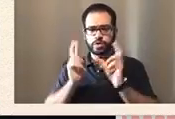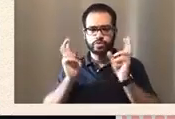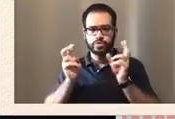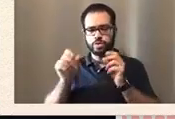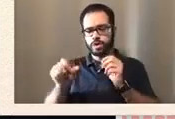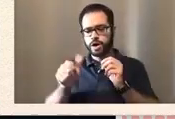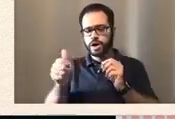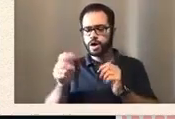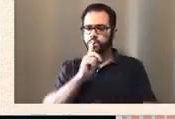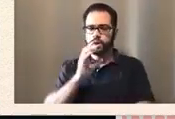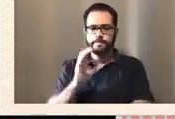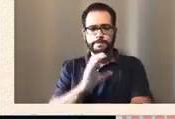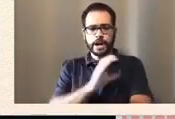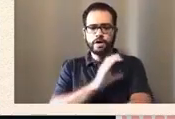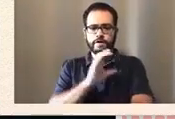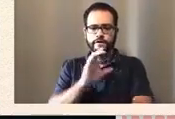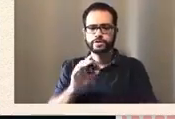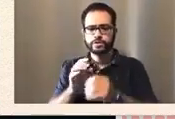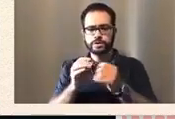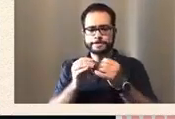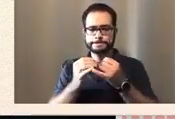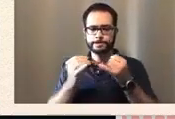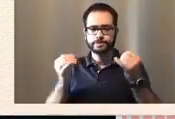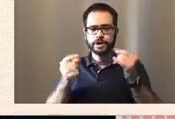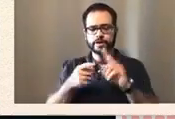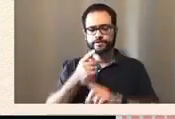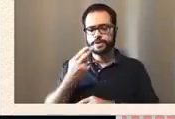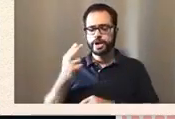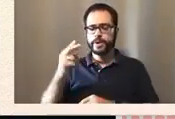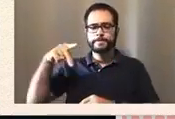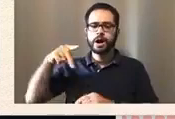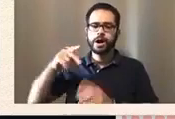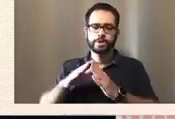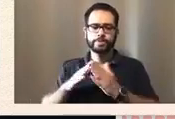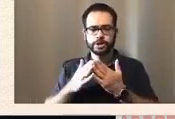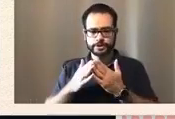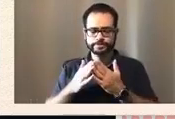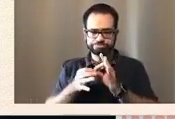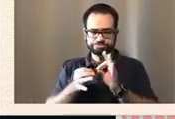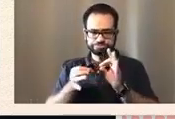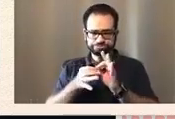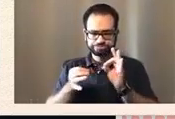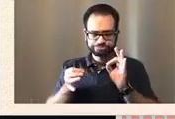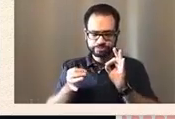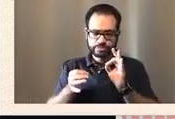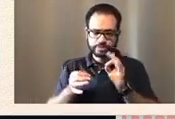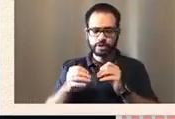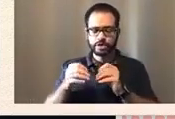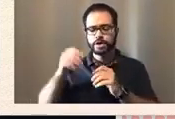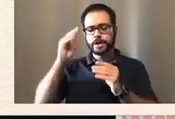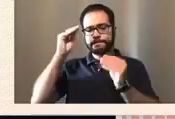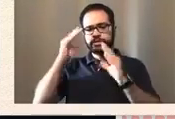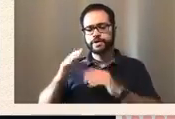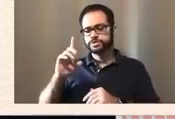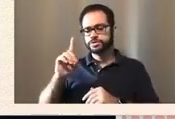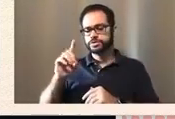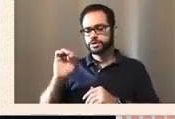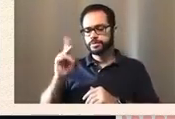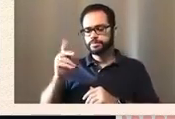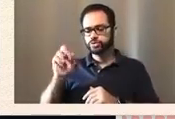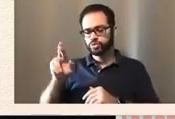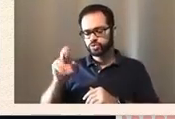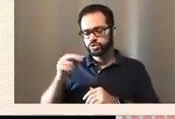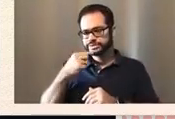line from the Harry Potter books, a line that Professor Dumbledore says to Harry Potter. It is our